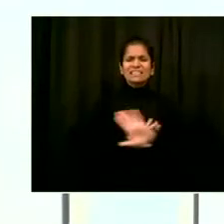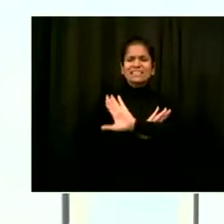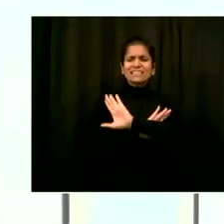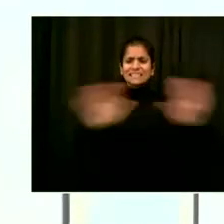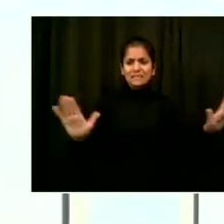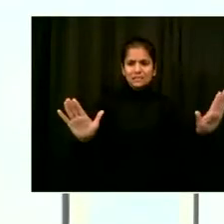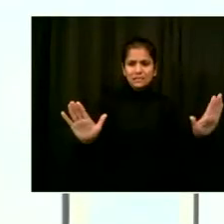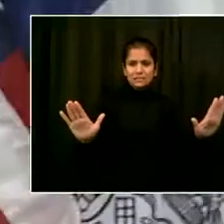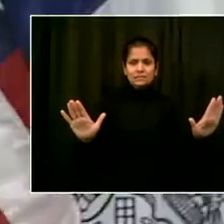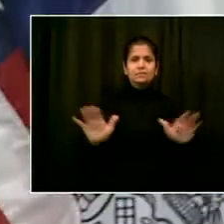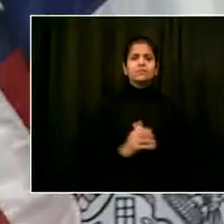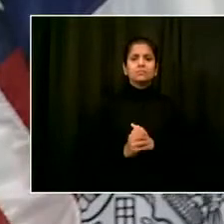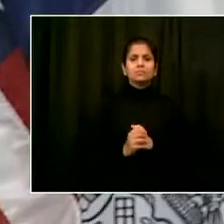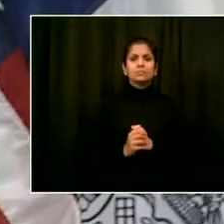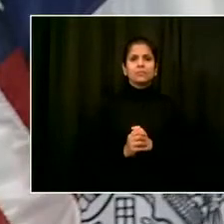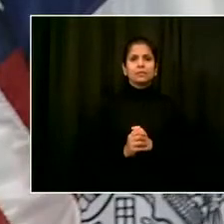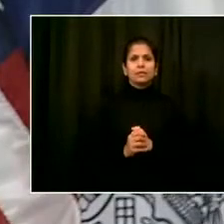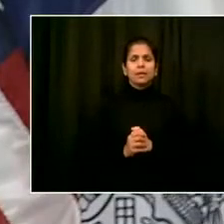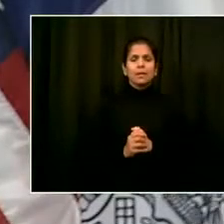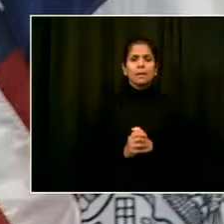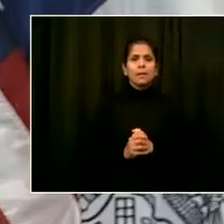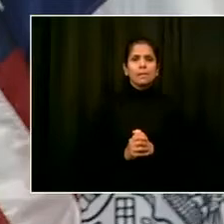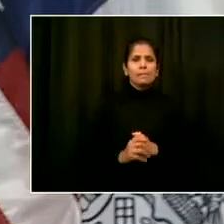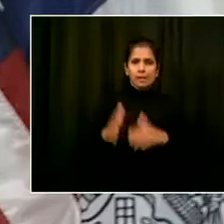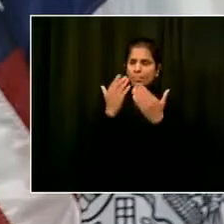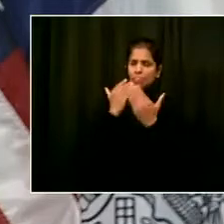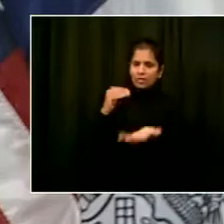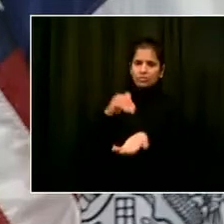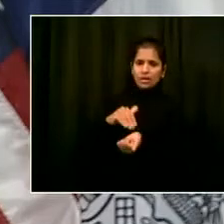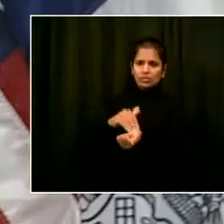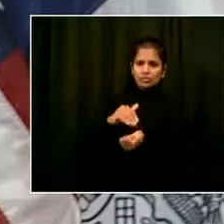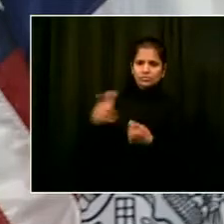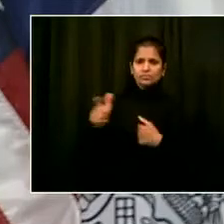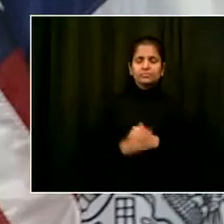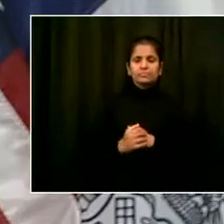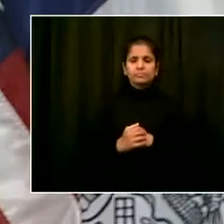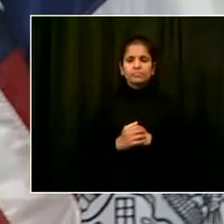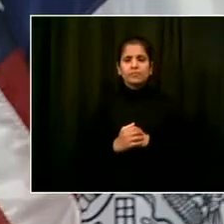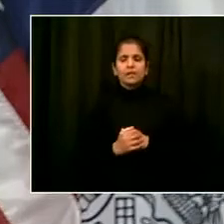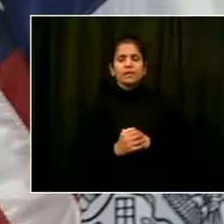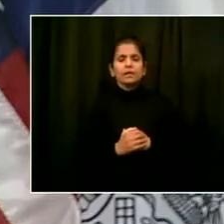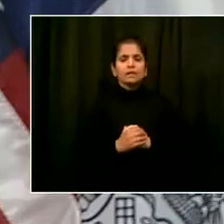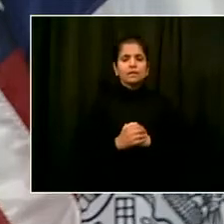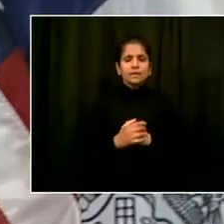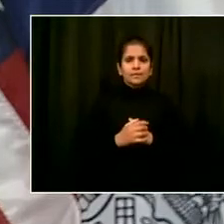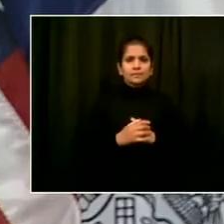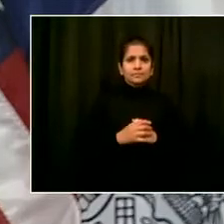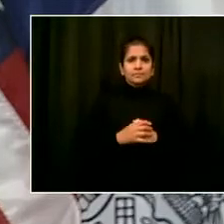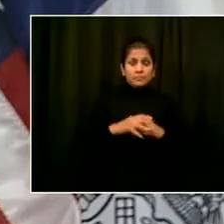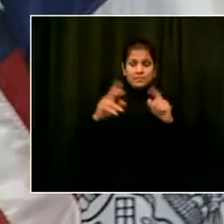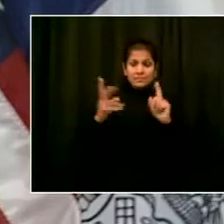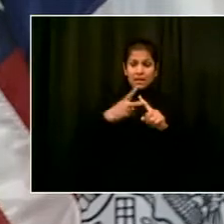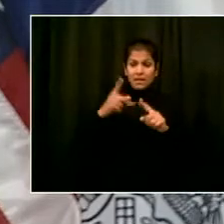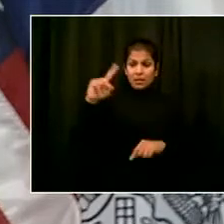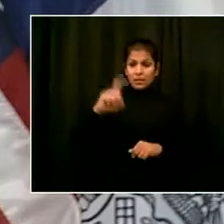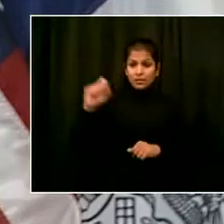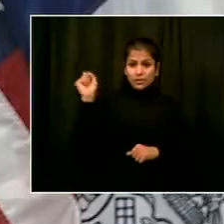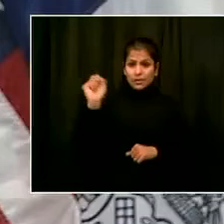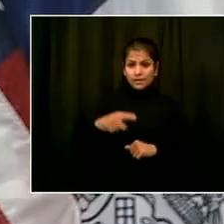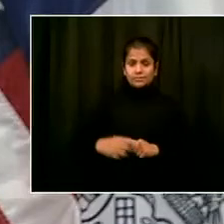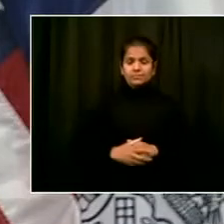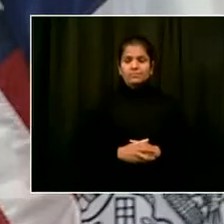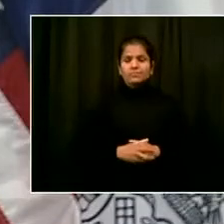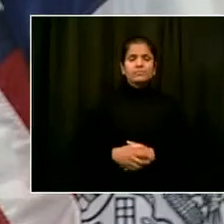tested thank you Doctor go ahead Maya yeah I also wanted to ask about um some of the areas